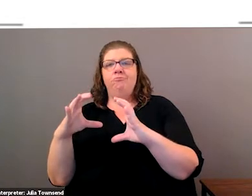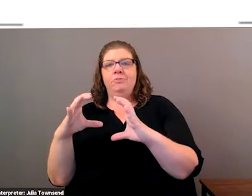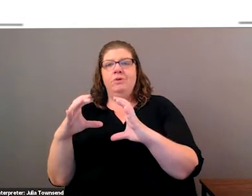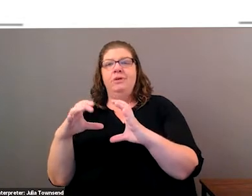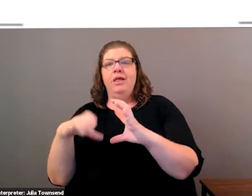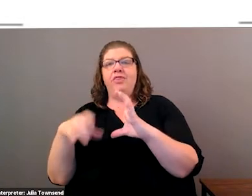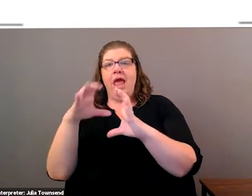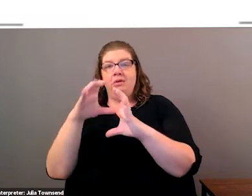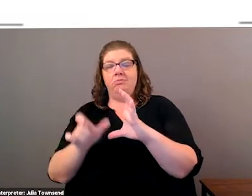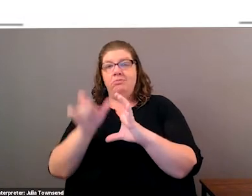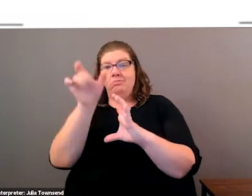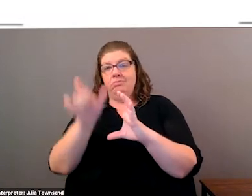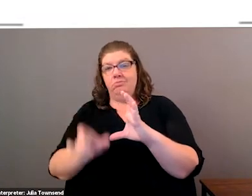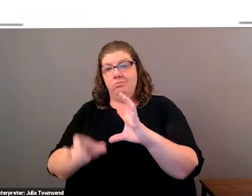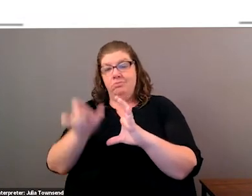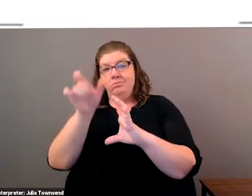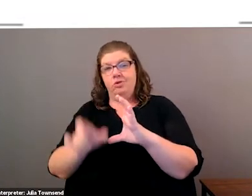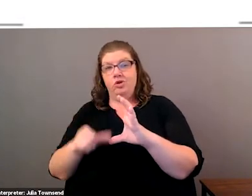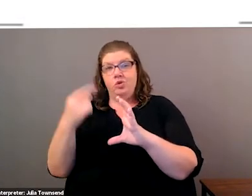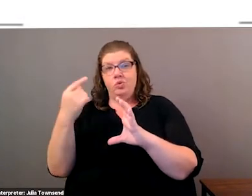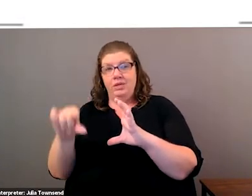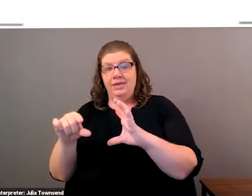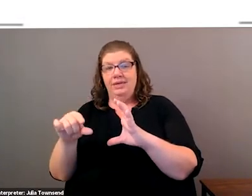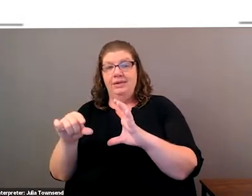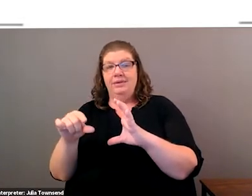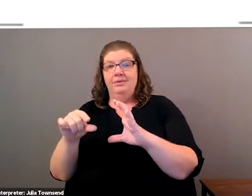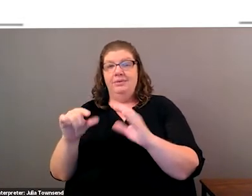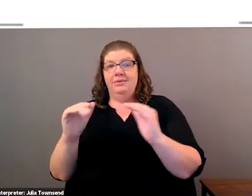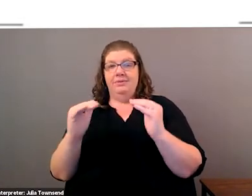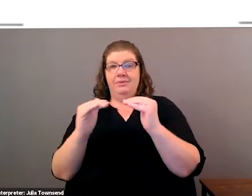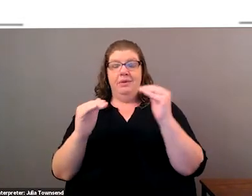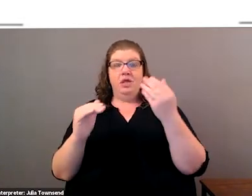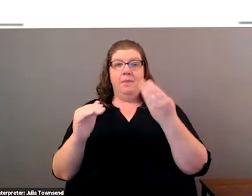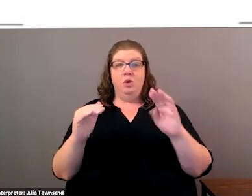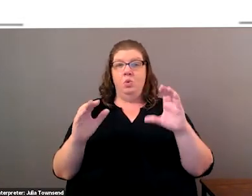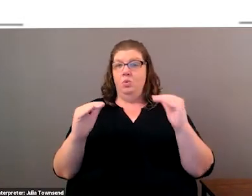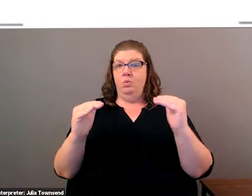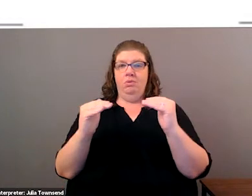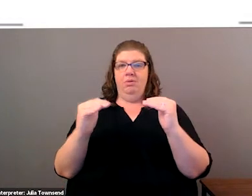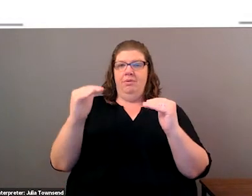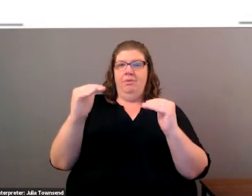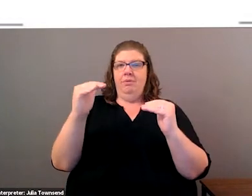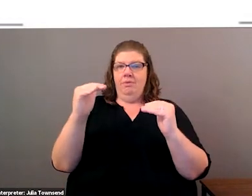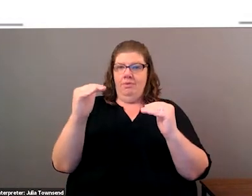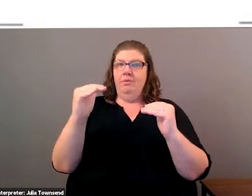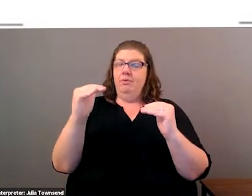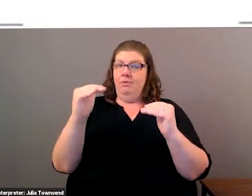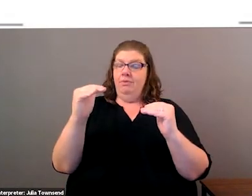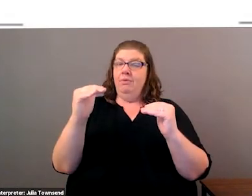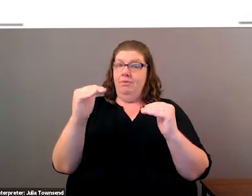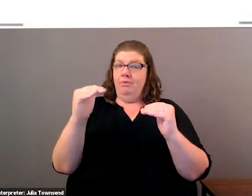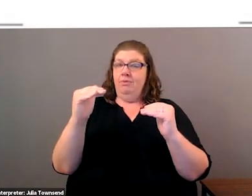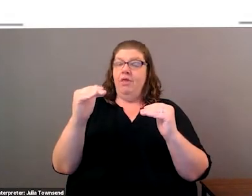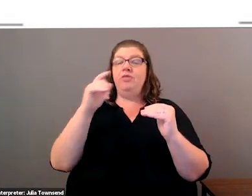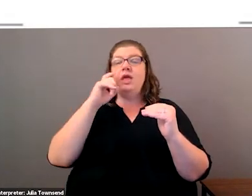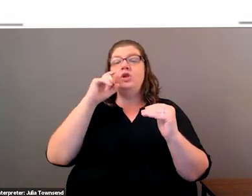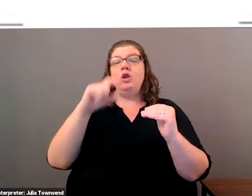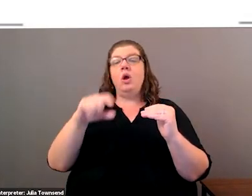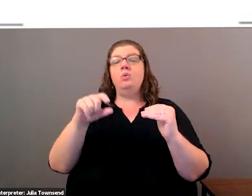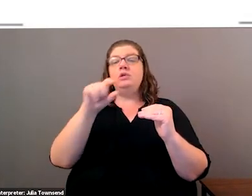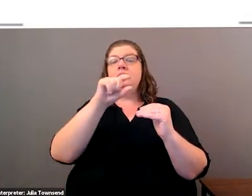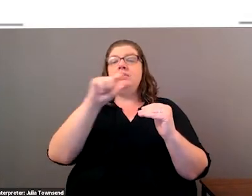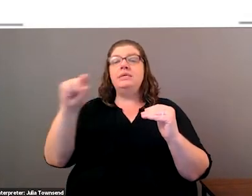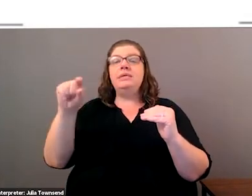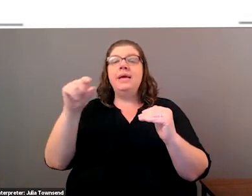green bar exceeds the blue bar by quite a bit. And then you see that there is in the